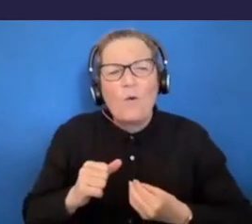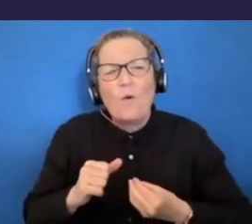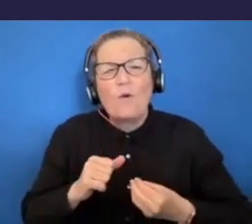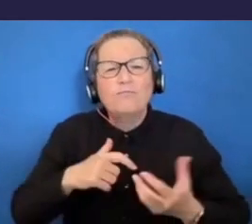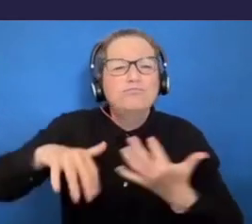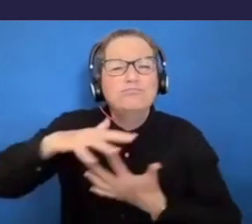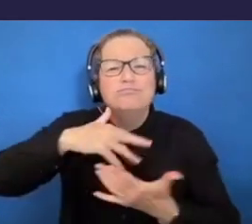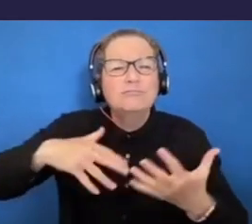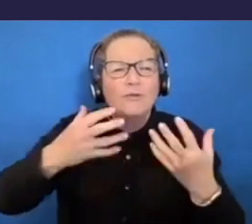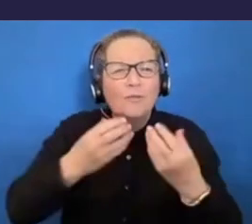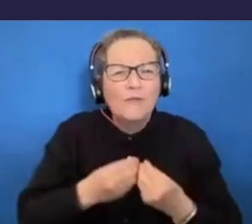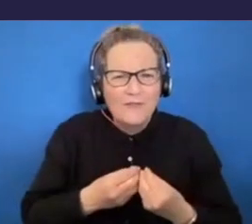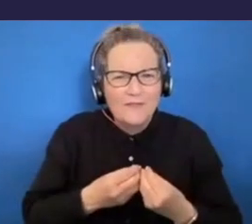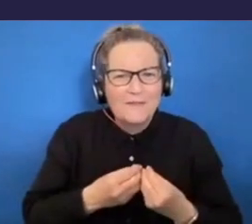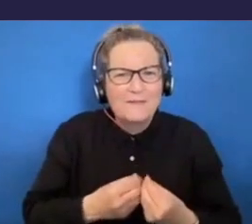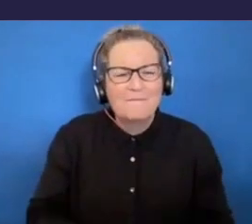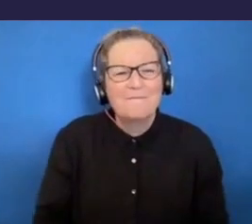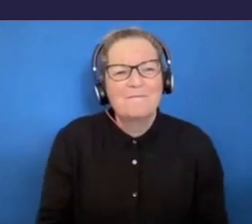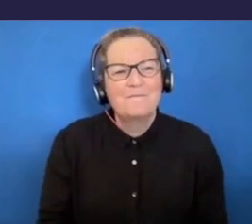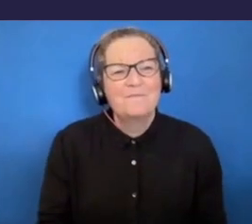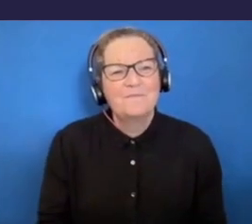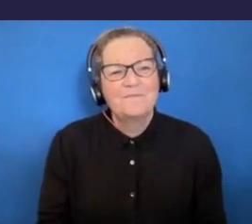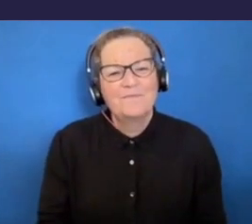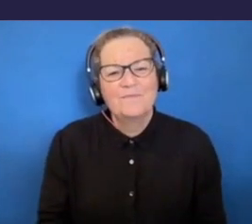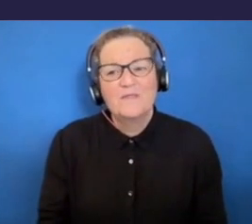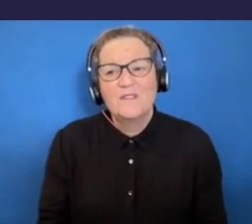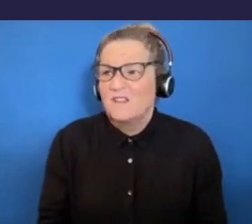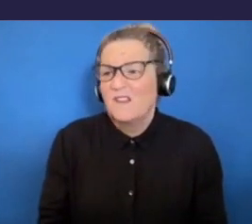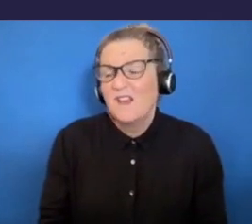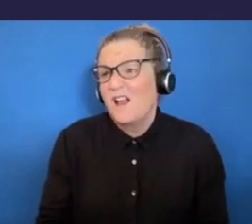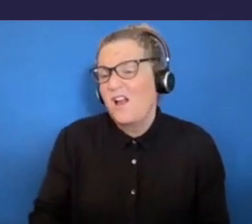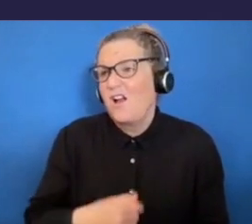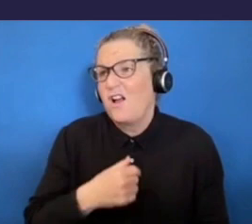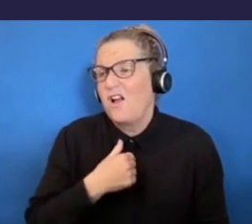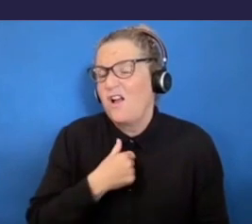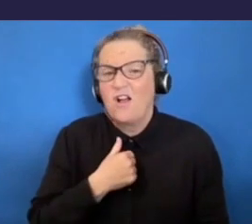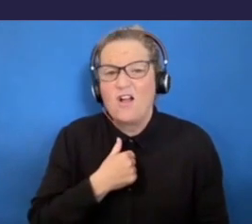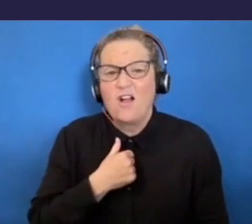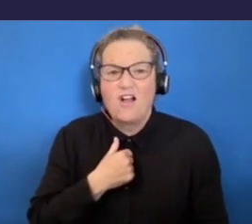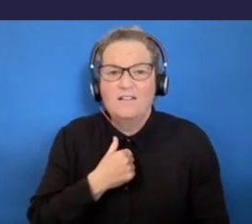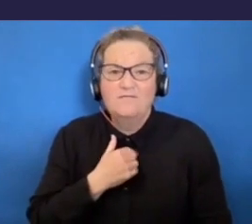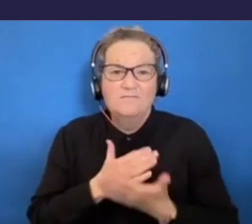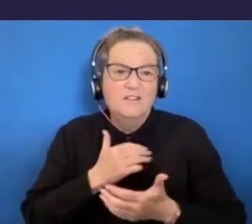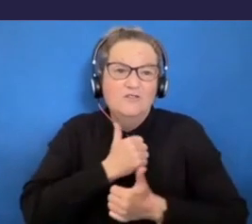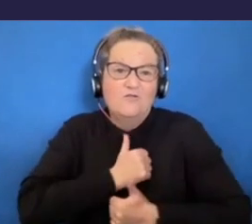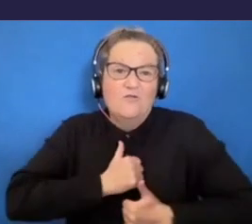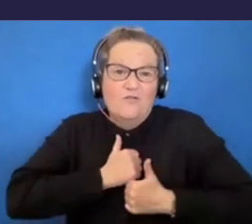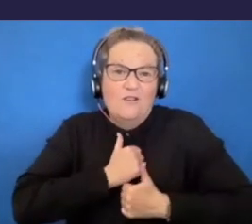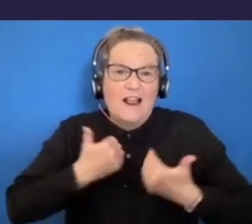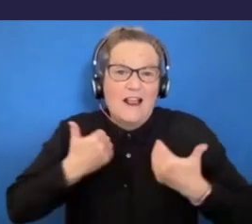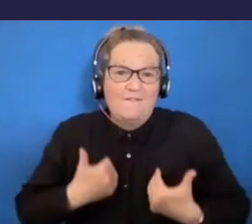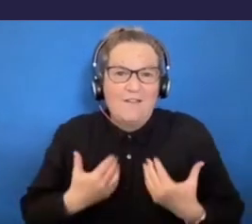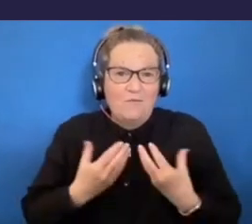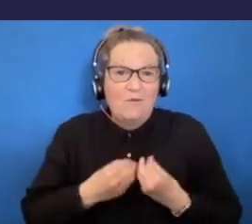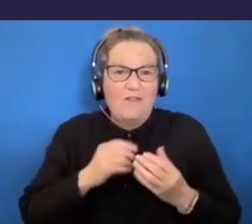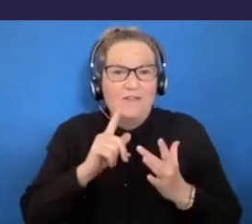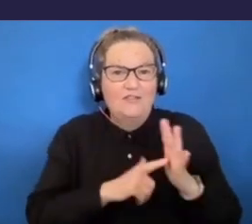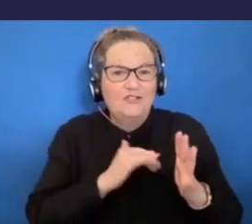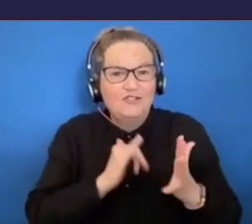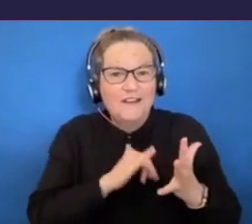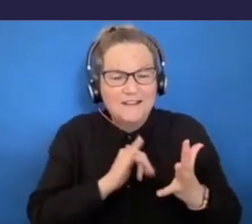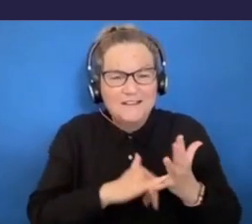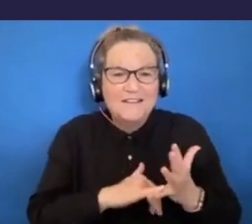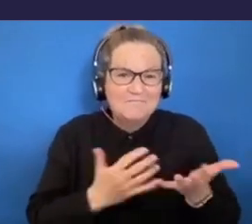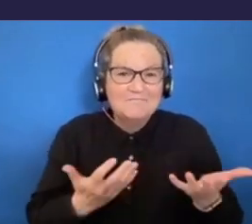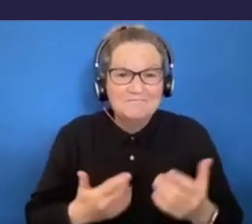table together. Yeah, I really enjoy doing life with Jess. Do you put it in